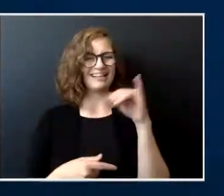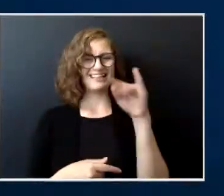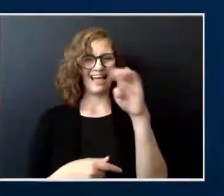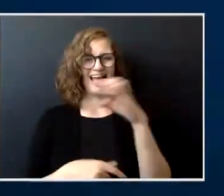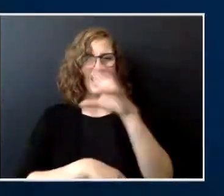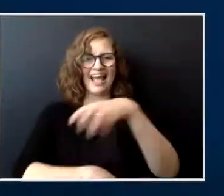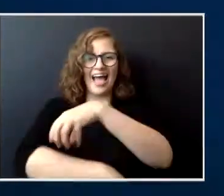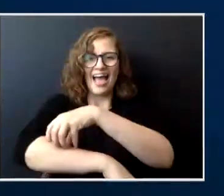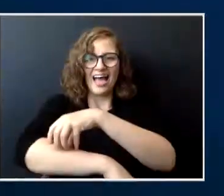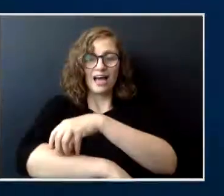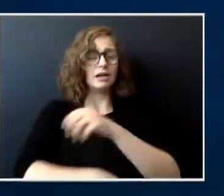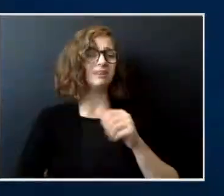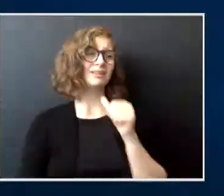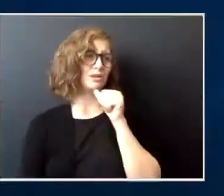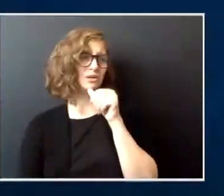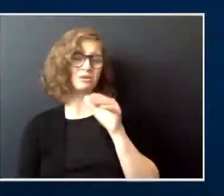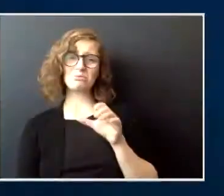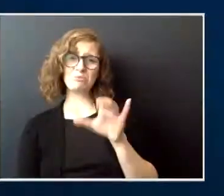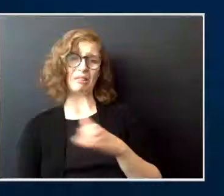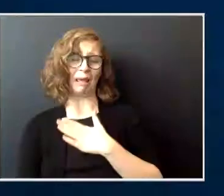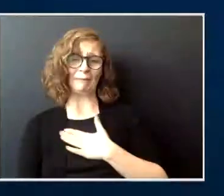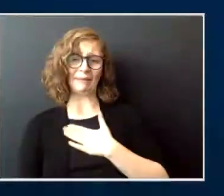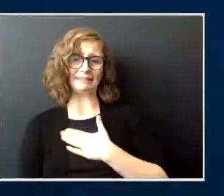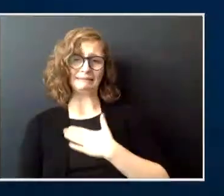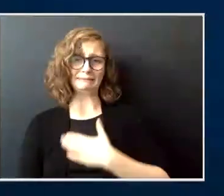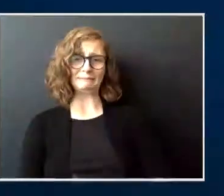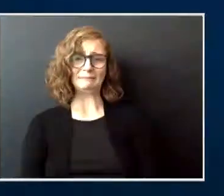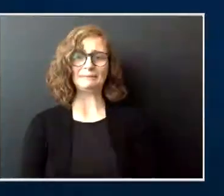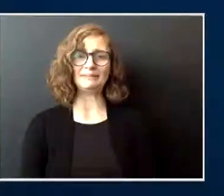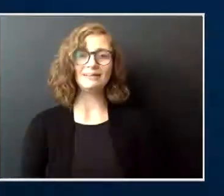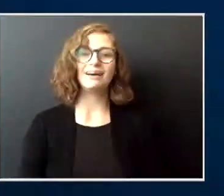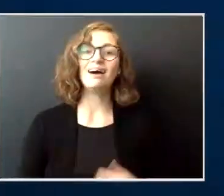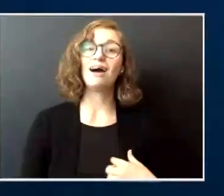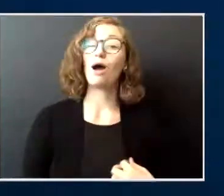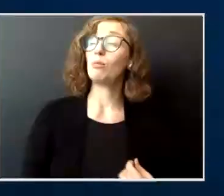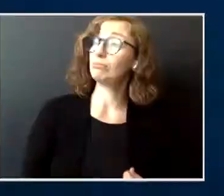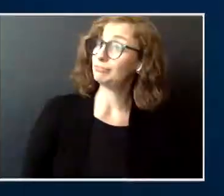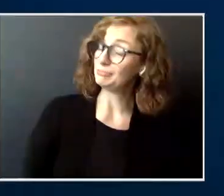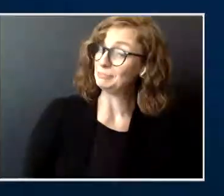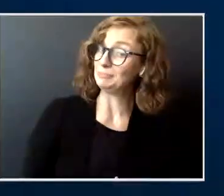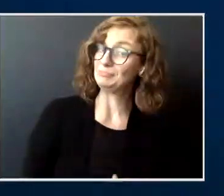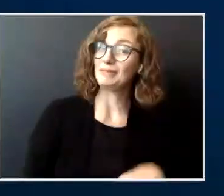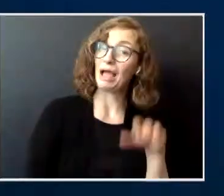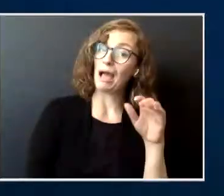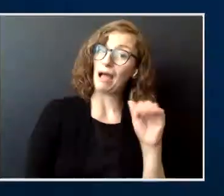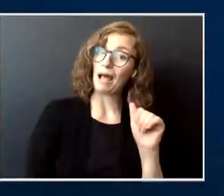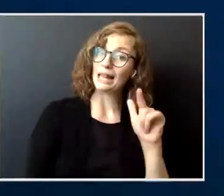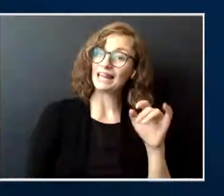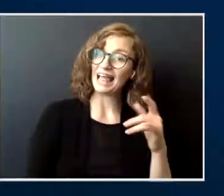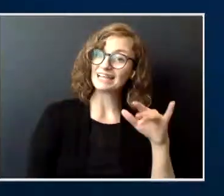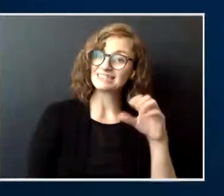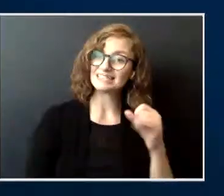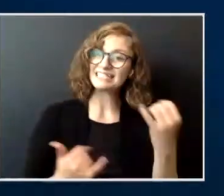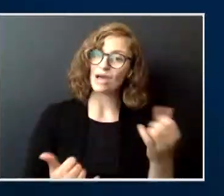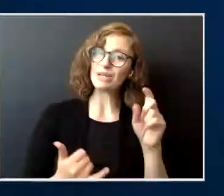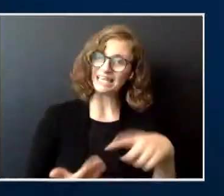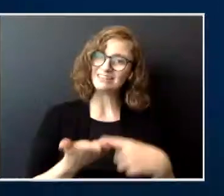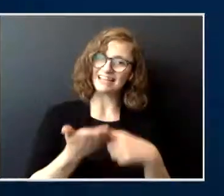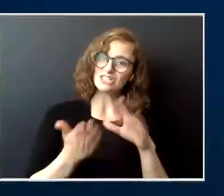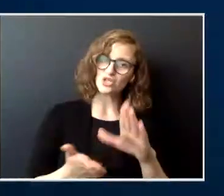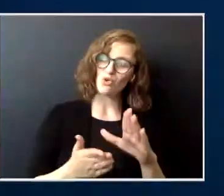please. That was no. Alexis, do we need to have a conversation about your skills in the kitchen? I know. Well, get in